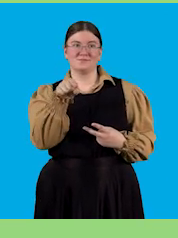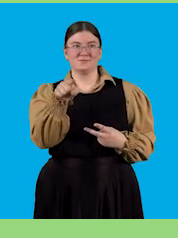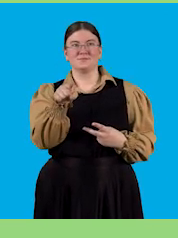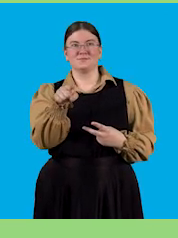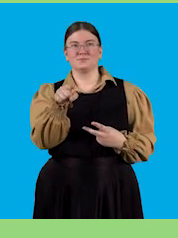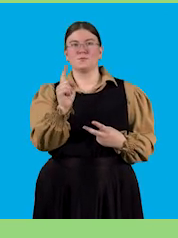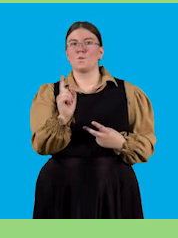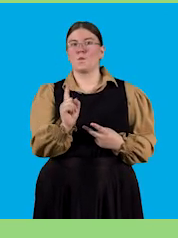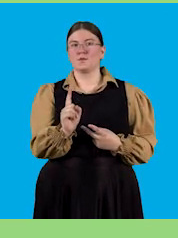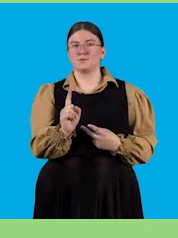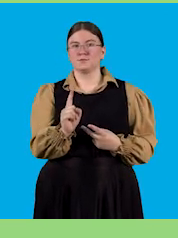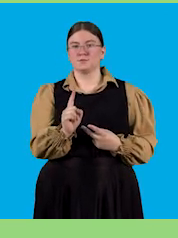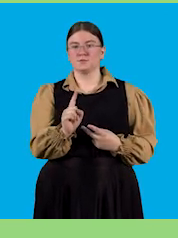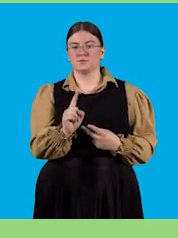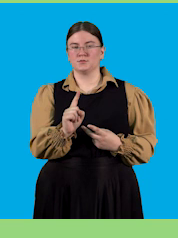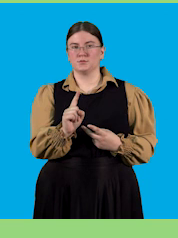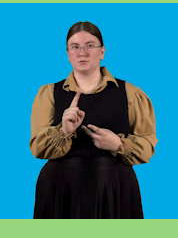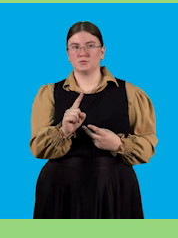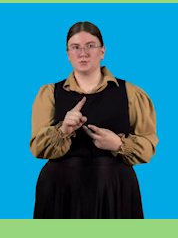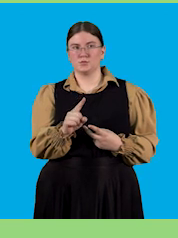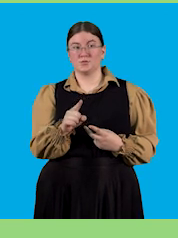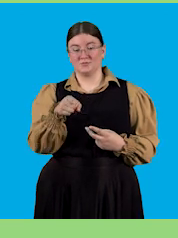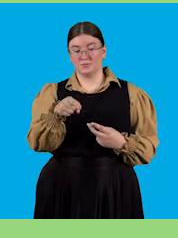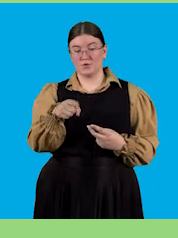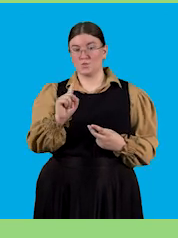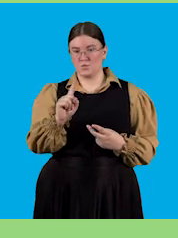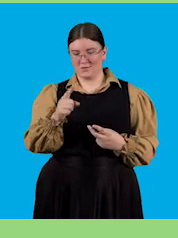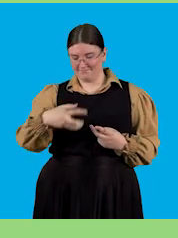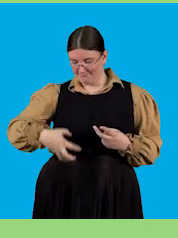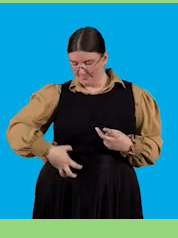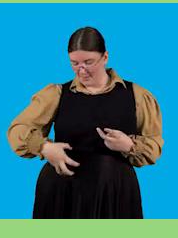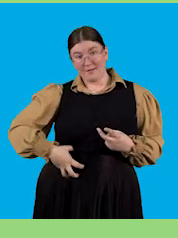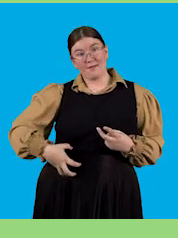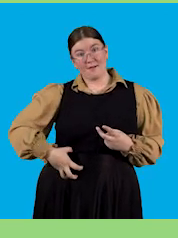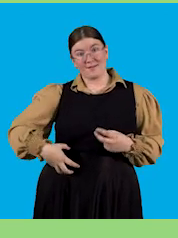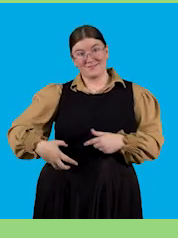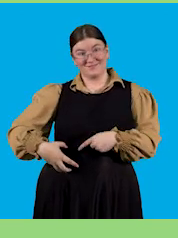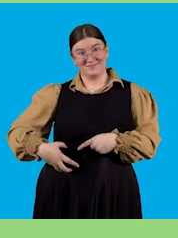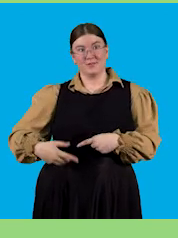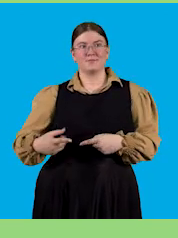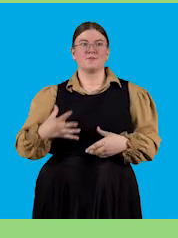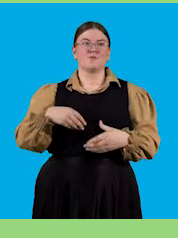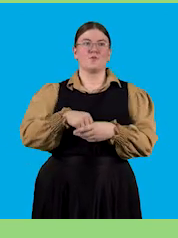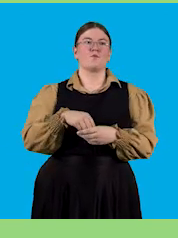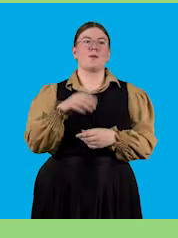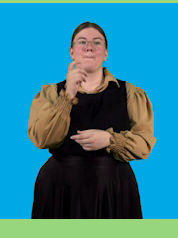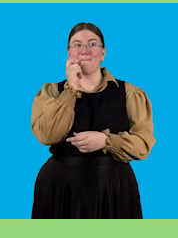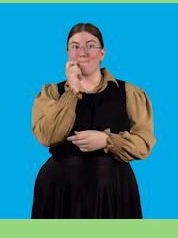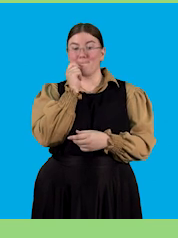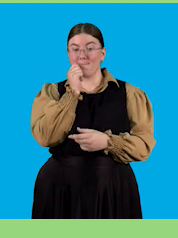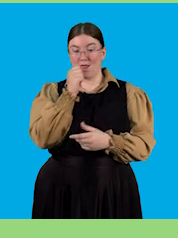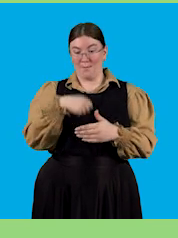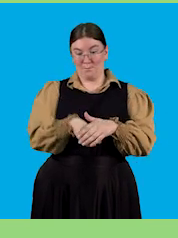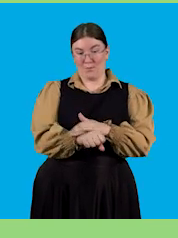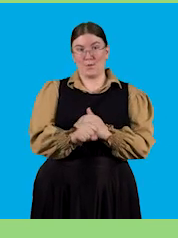at it as part of an organ that is part of the male reproductive